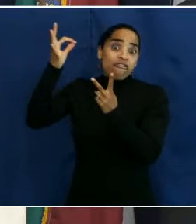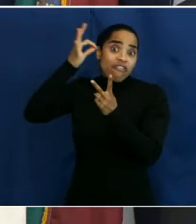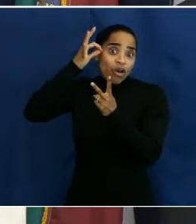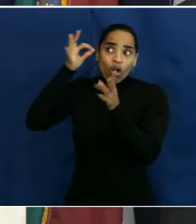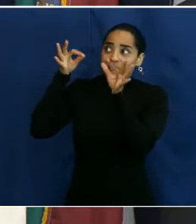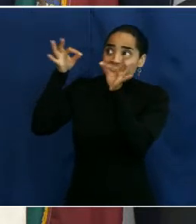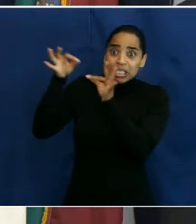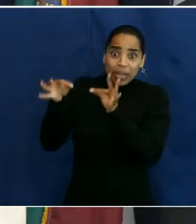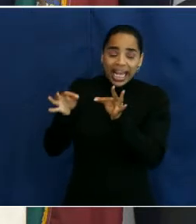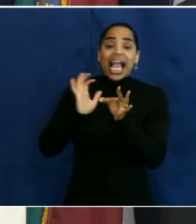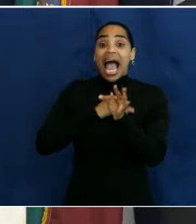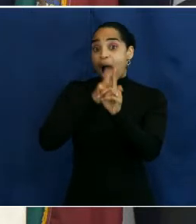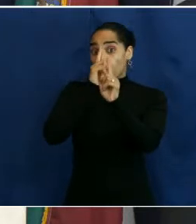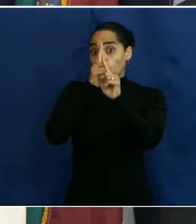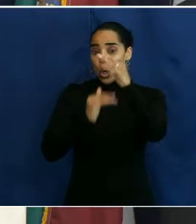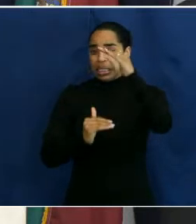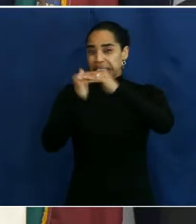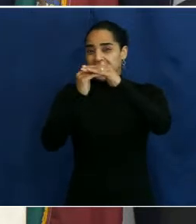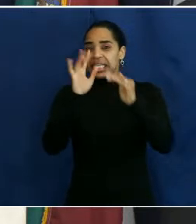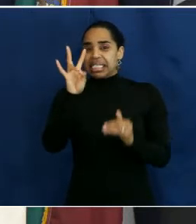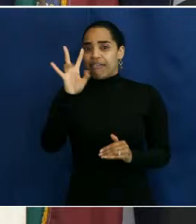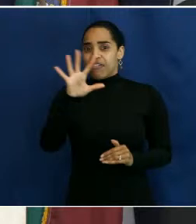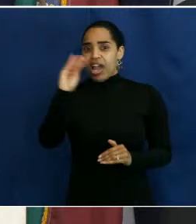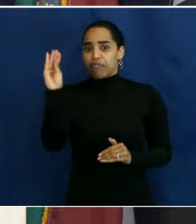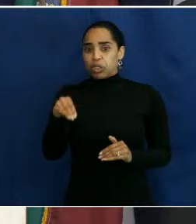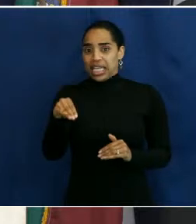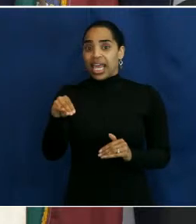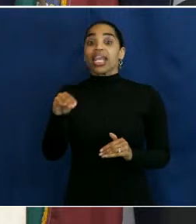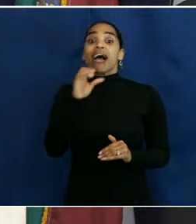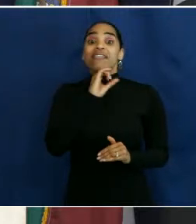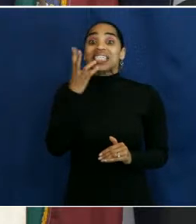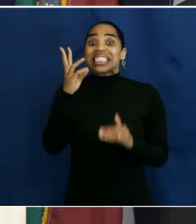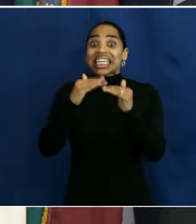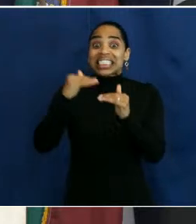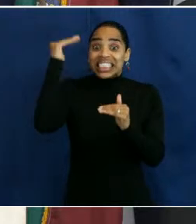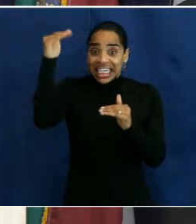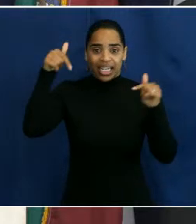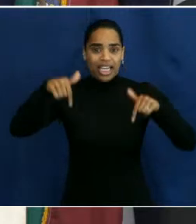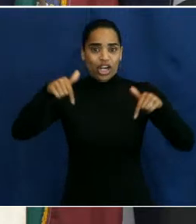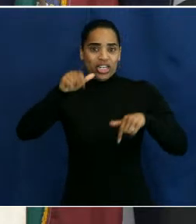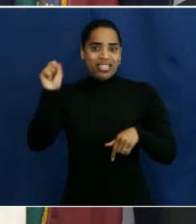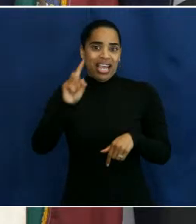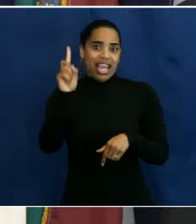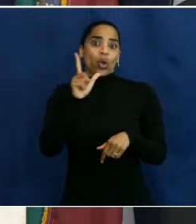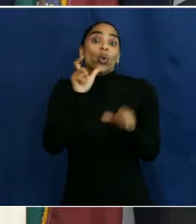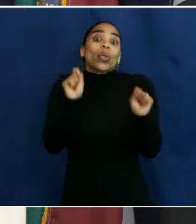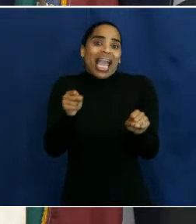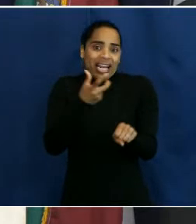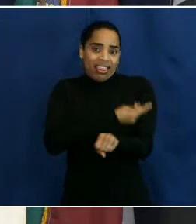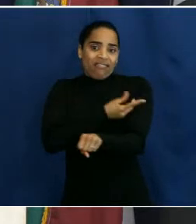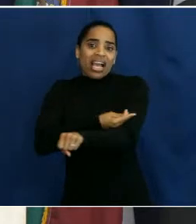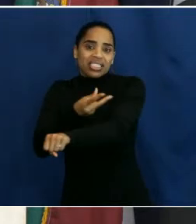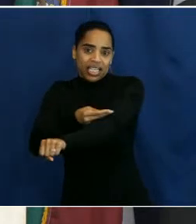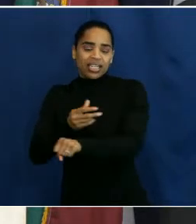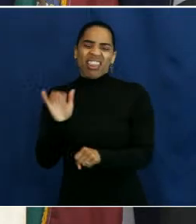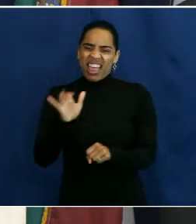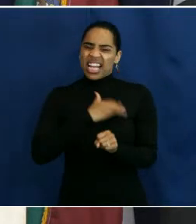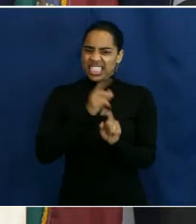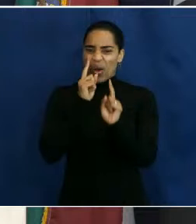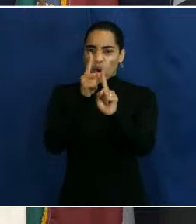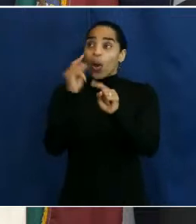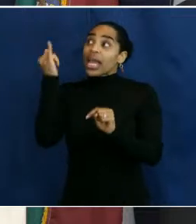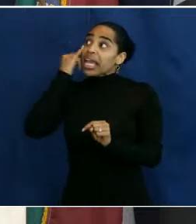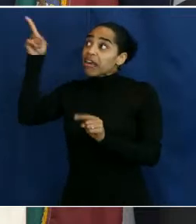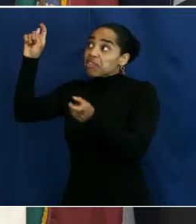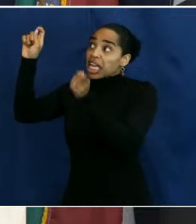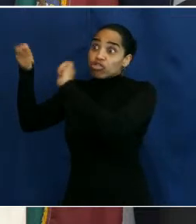to achieve 75% vaccination for those who are eligible to receive the vaccine. That's what we're striving towards. If it